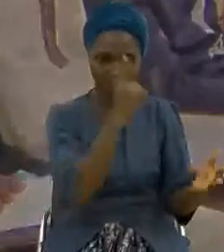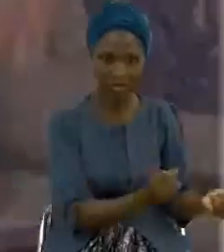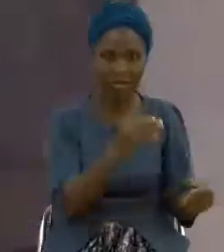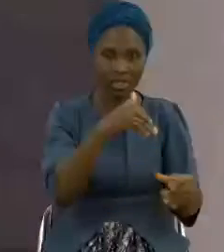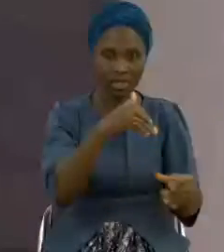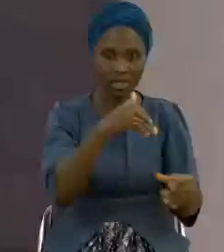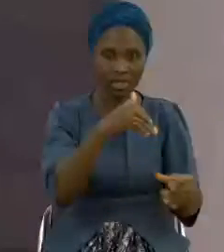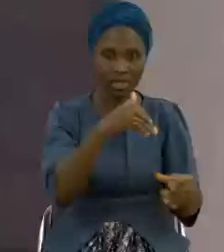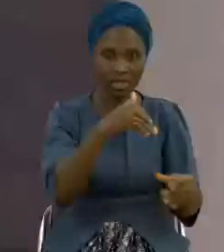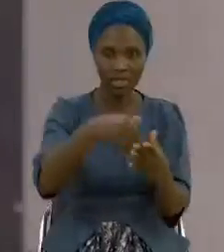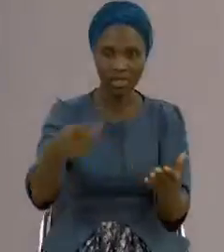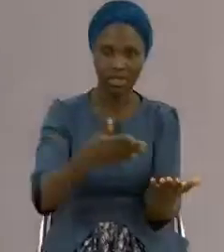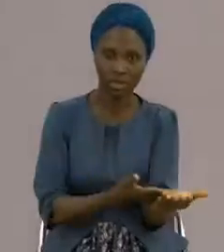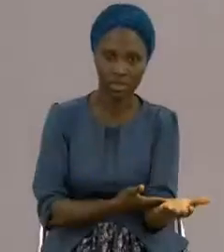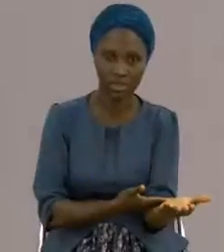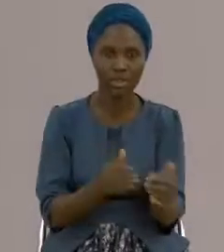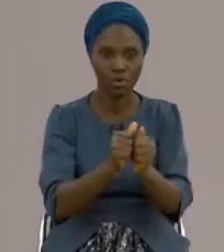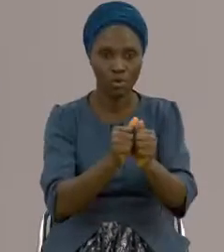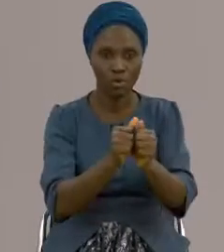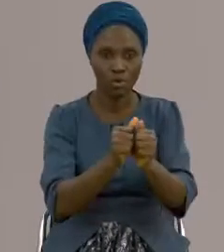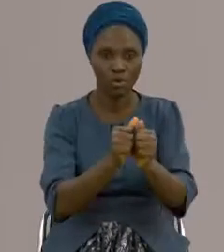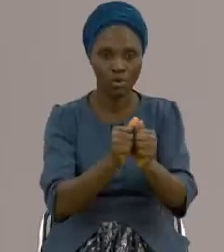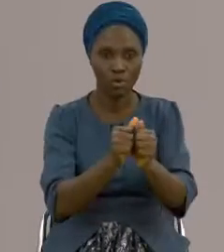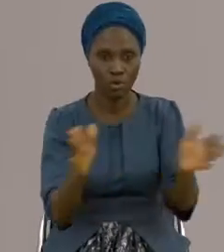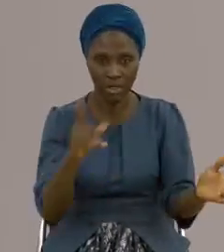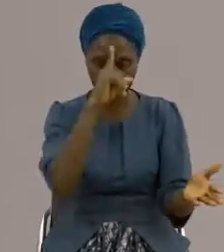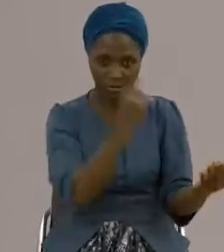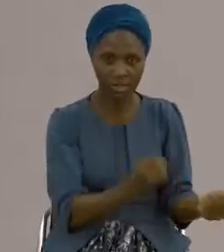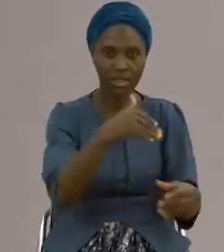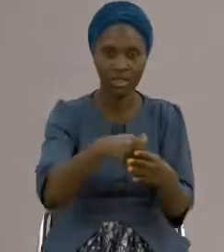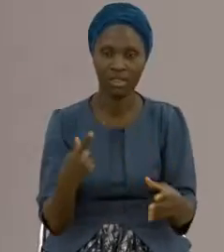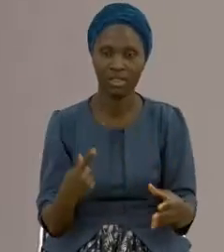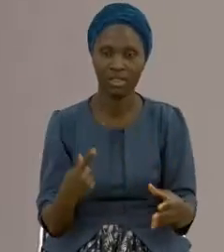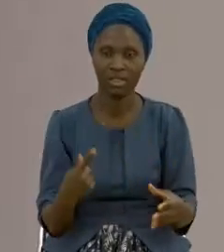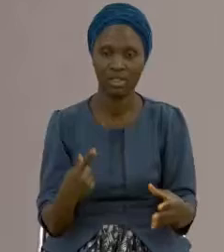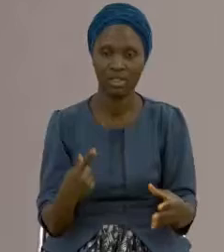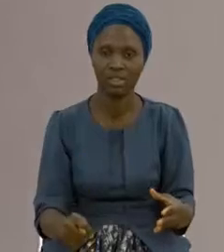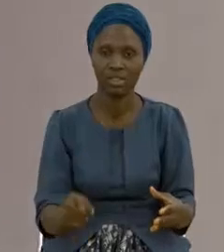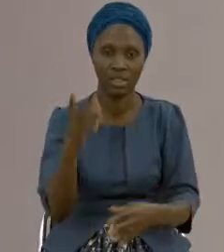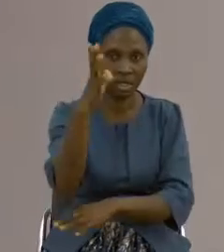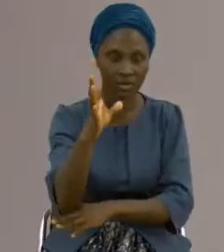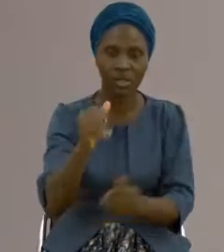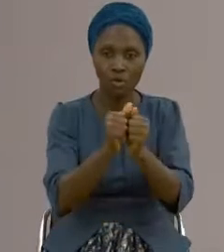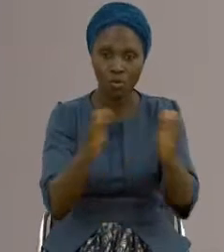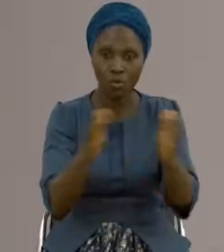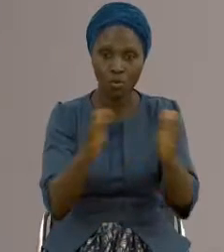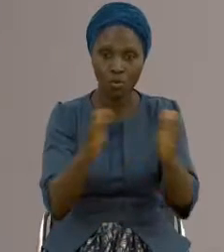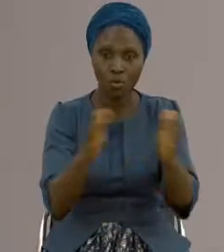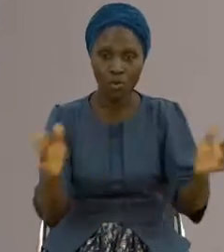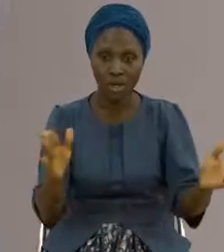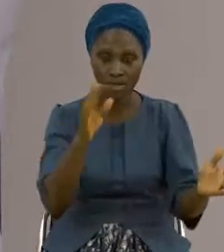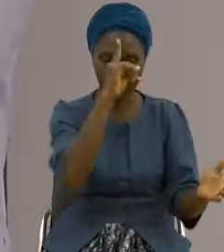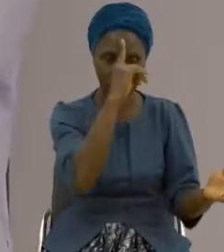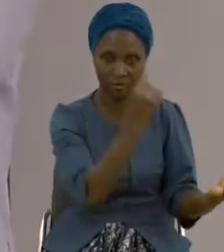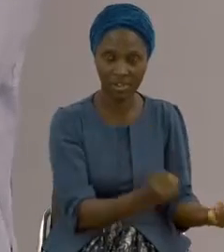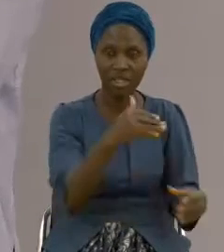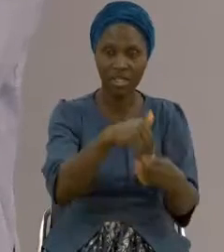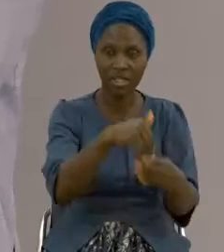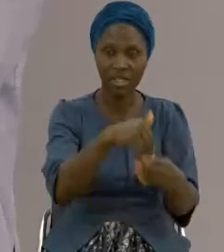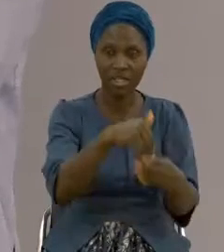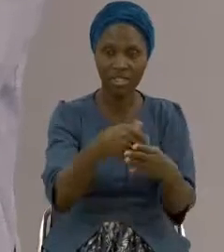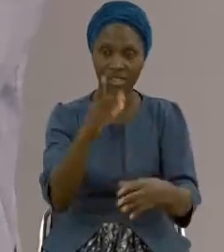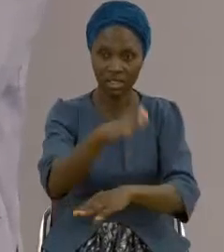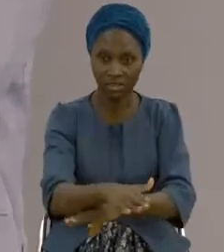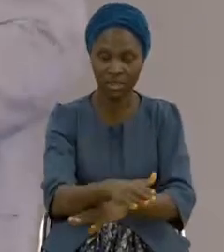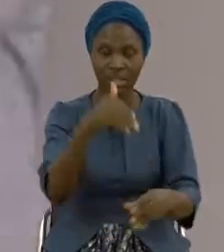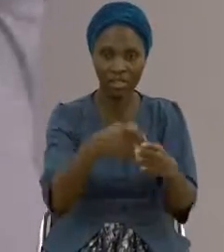the afternoon, without faith in the evening, without faith in the church, without faith outside